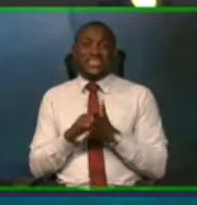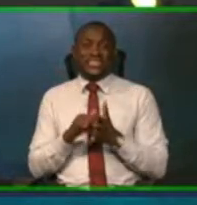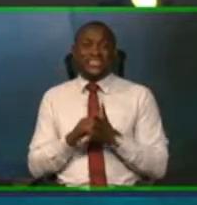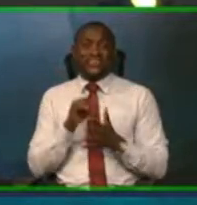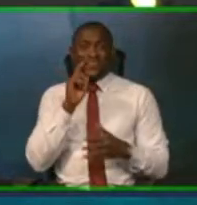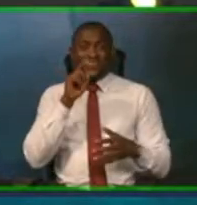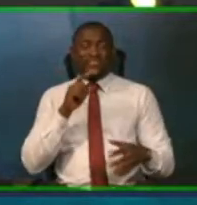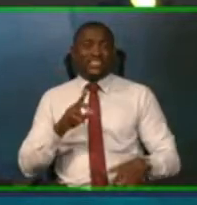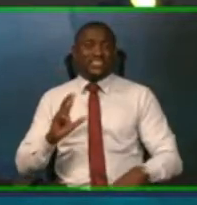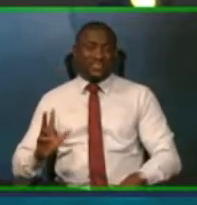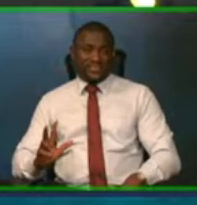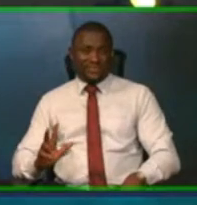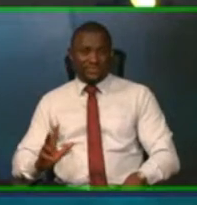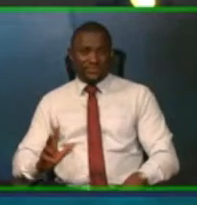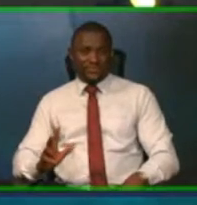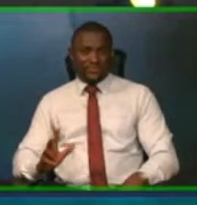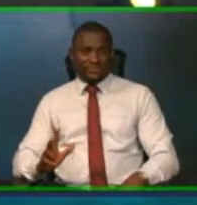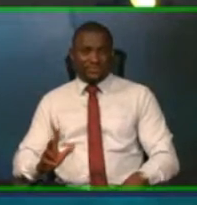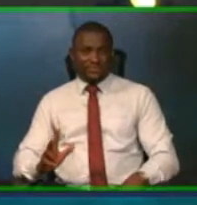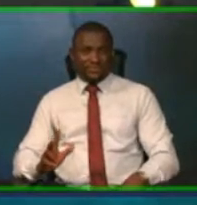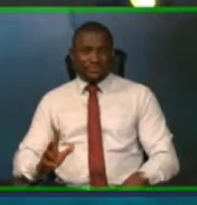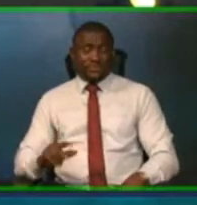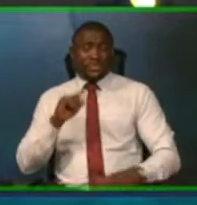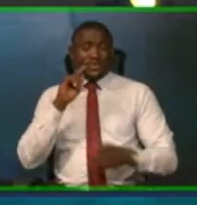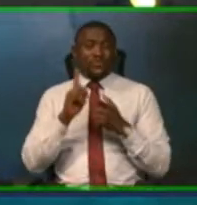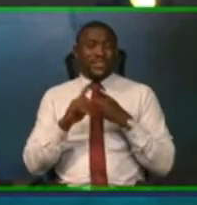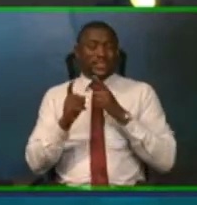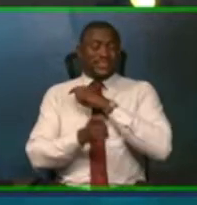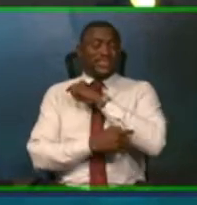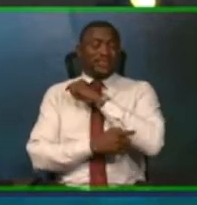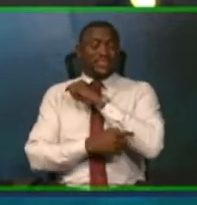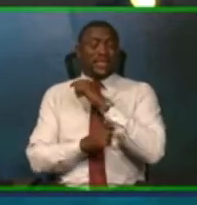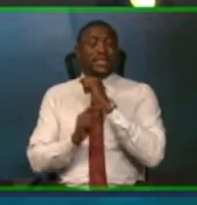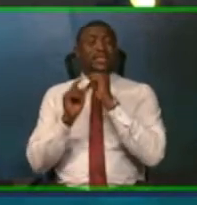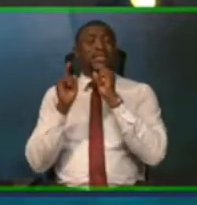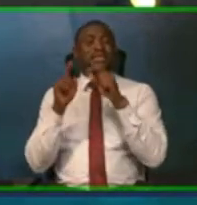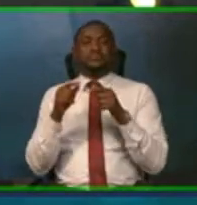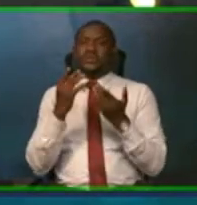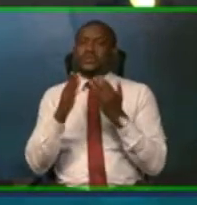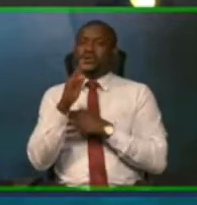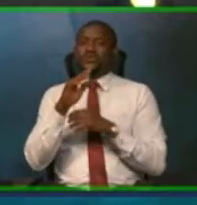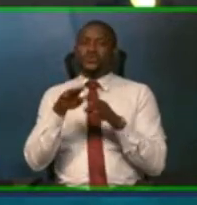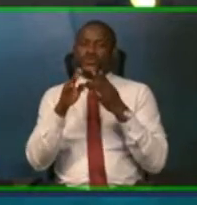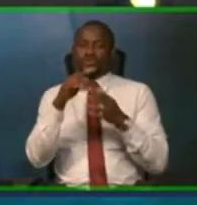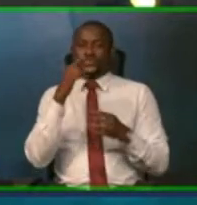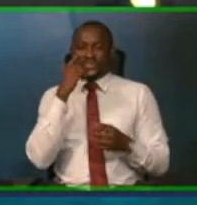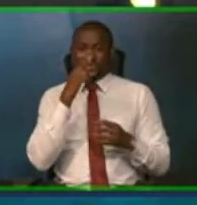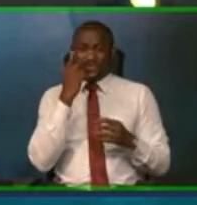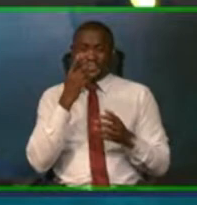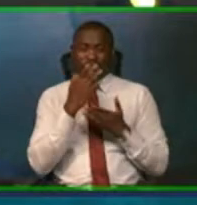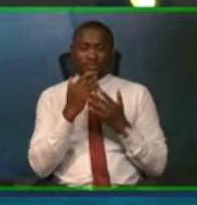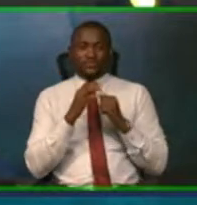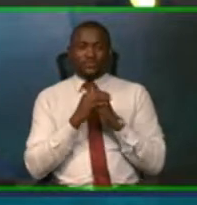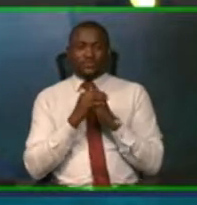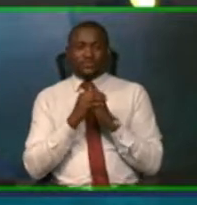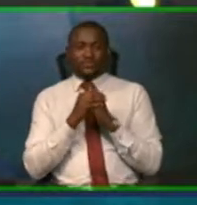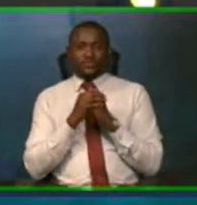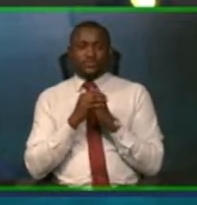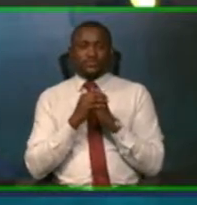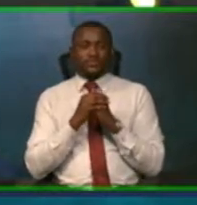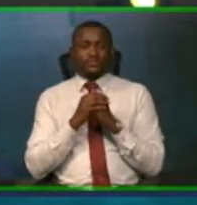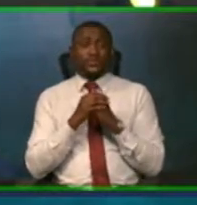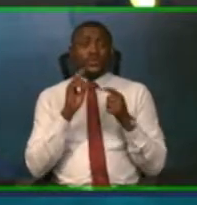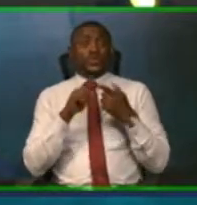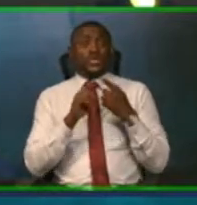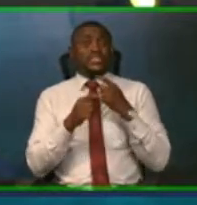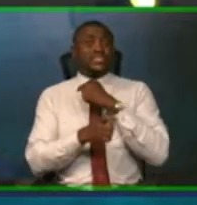3, when the tempter came, my God, may God open your eyes to see something here now. When the tempter